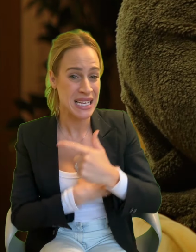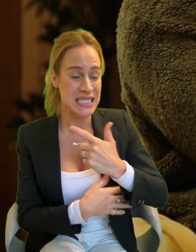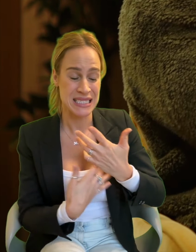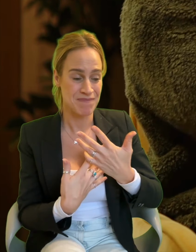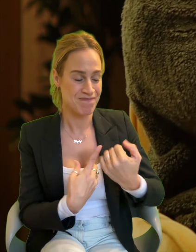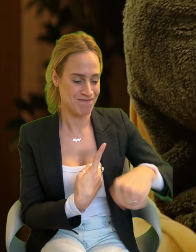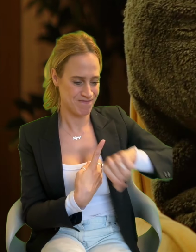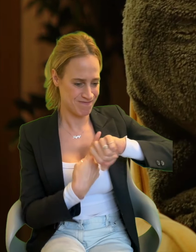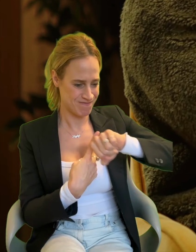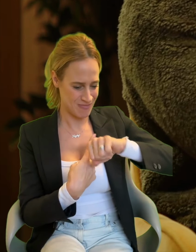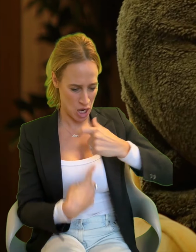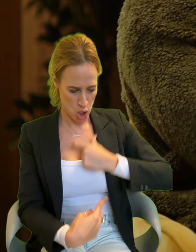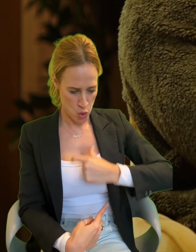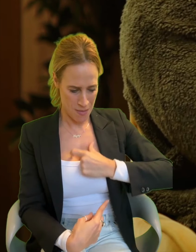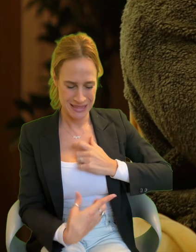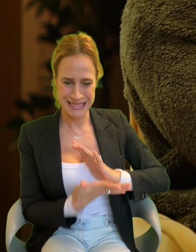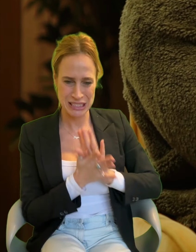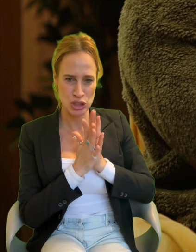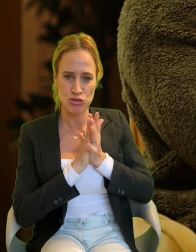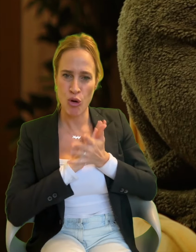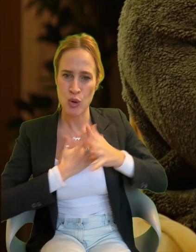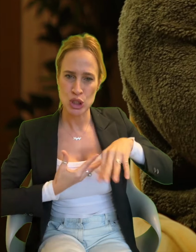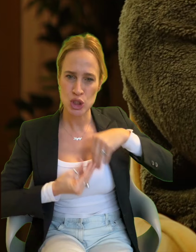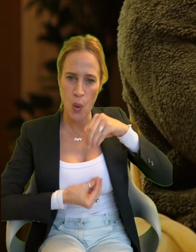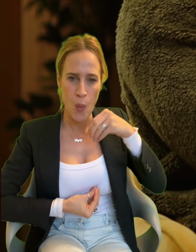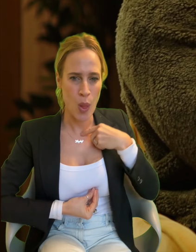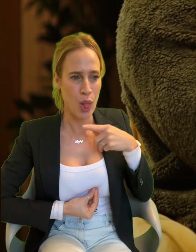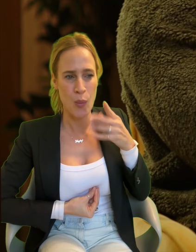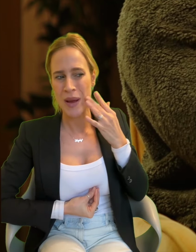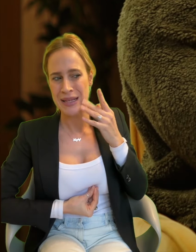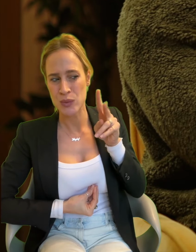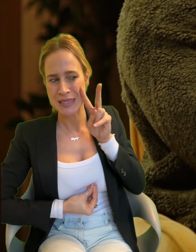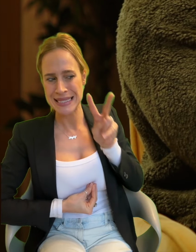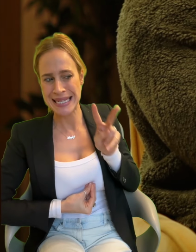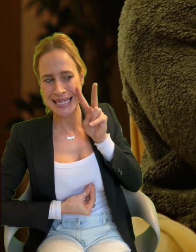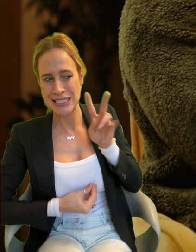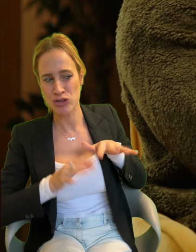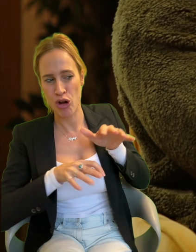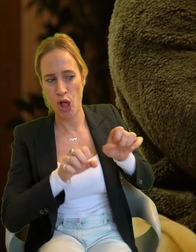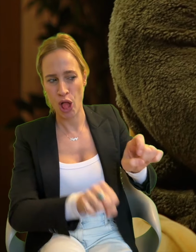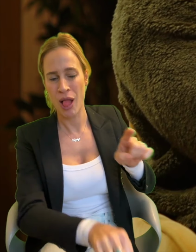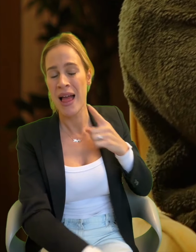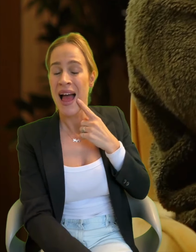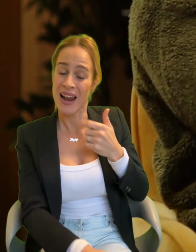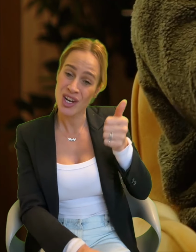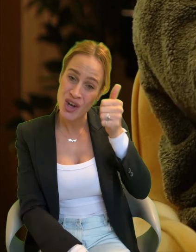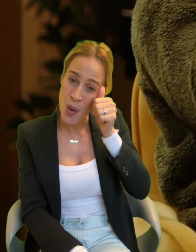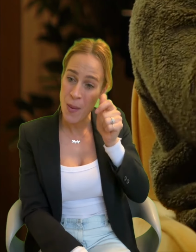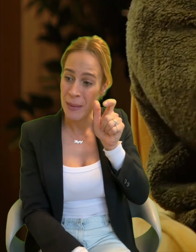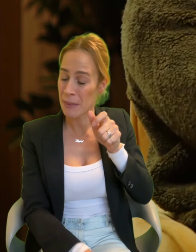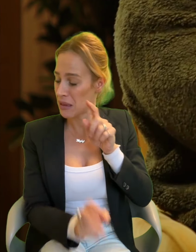something. It beats up your soul, man. It's not a nice thing. And I know people in my position, you'll just turn,